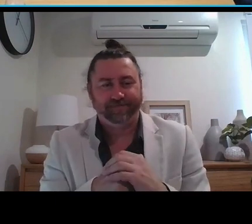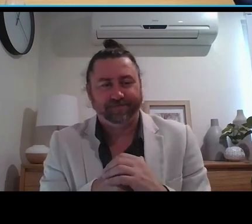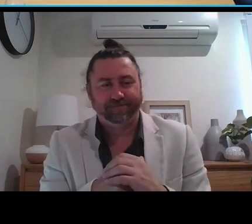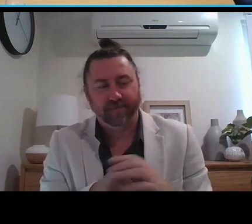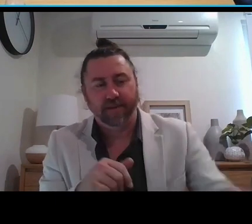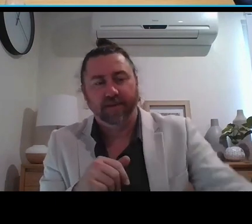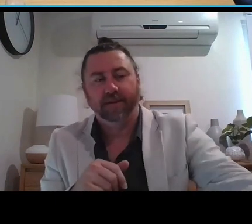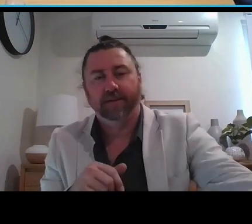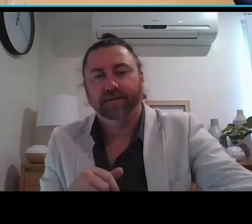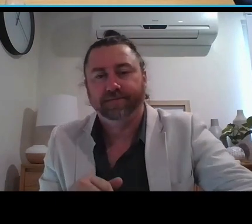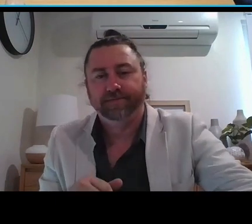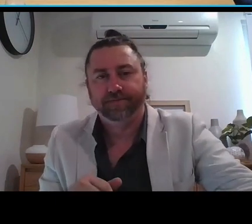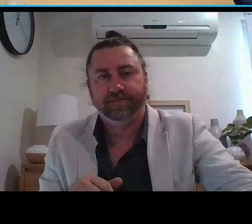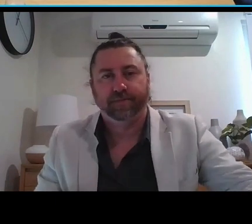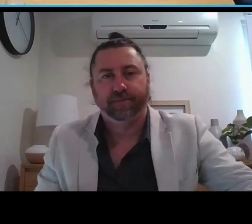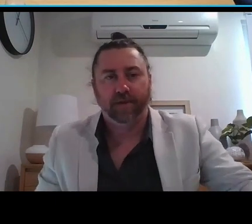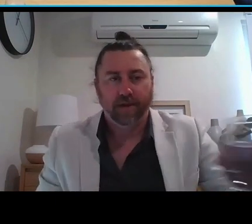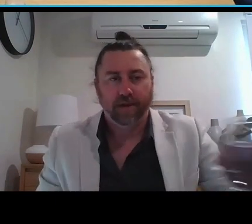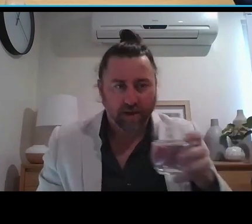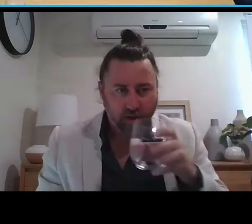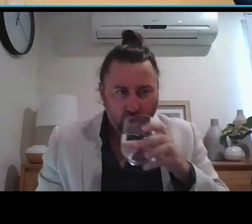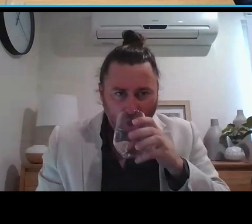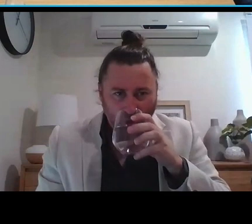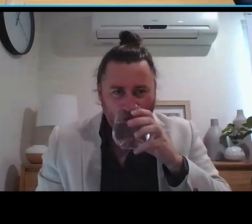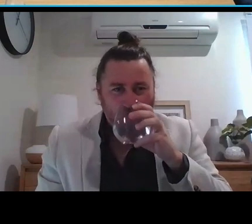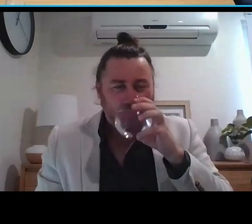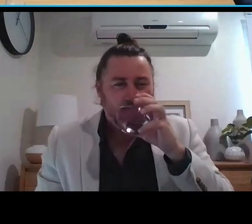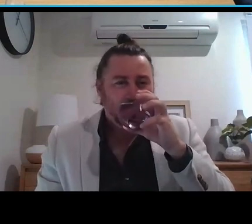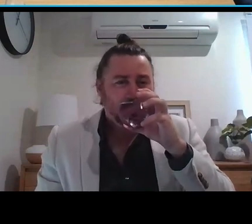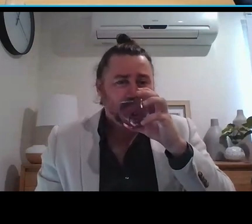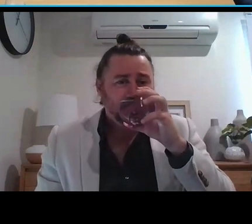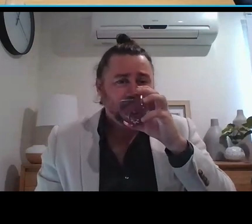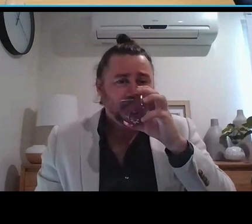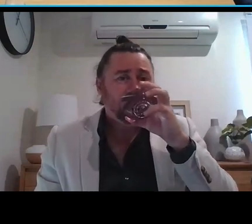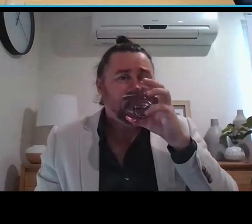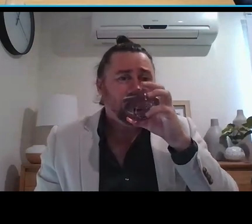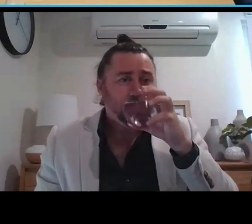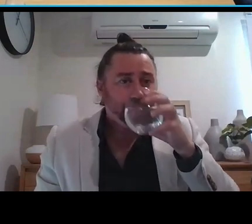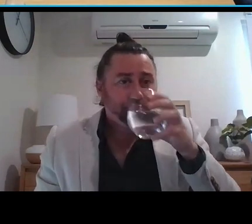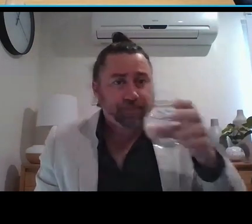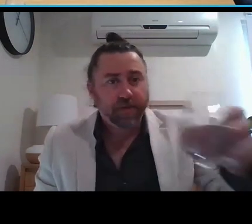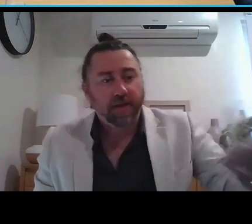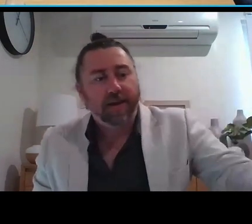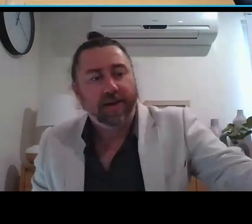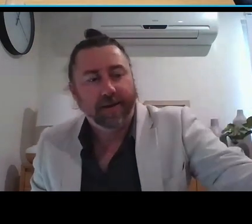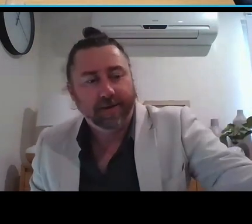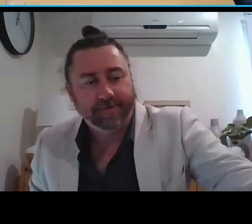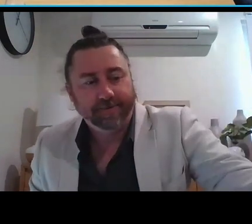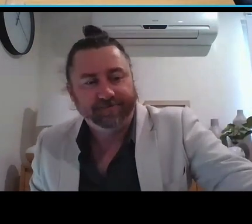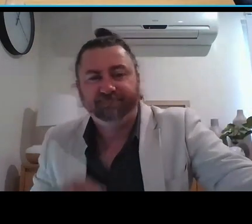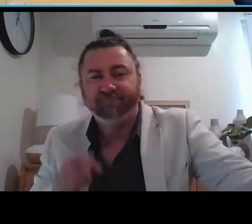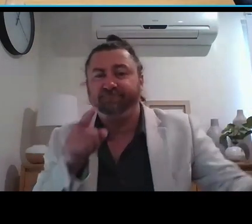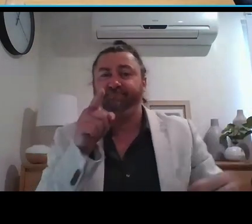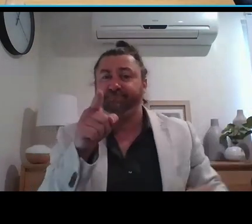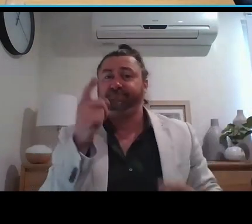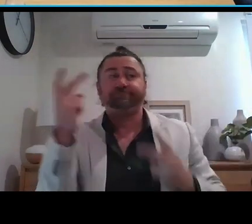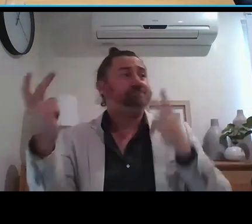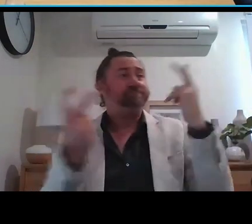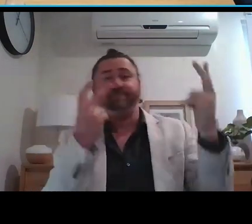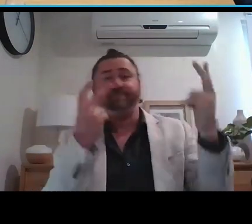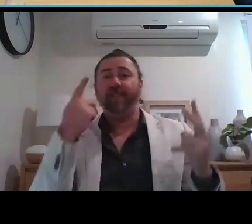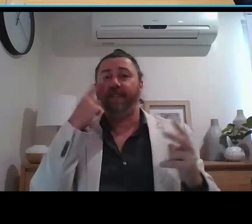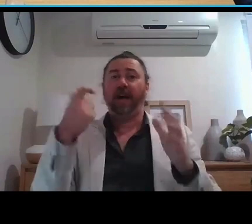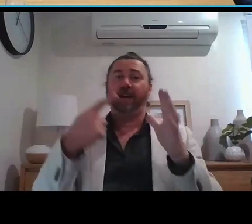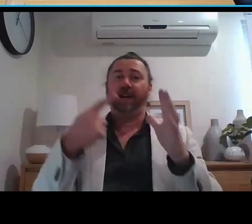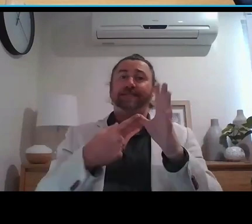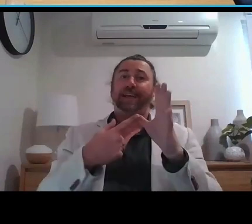So we've started off there with a slide, the Find a Provider tool, which enables older Australians and their representatives to search for a home that meets their needs. You can see